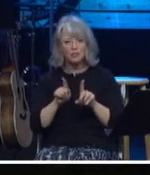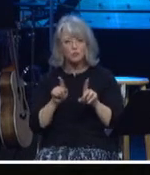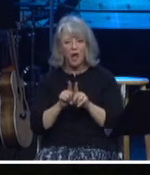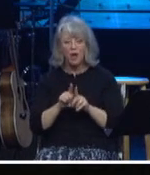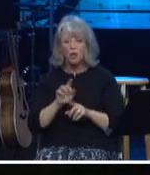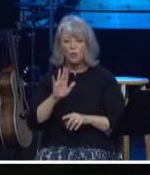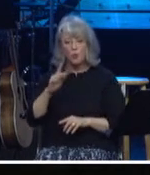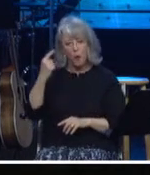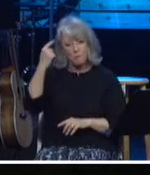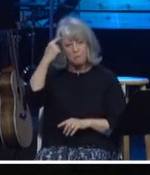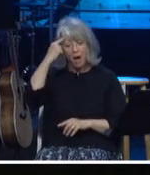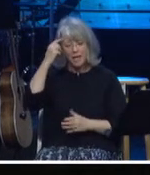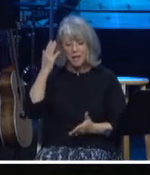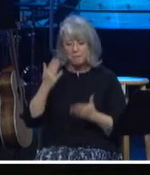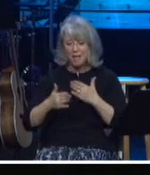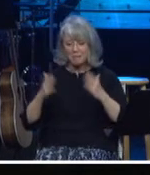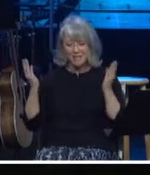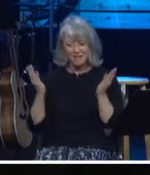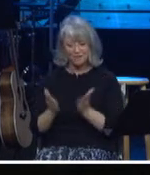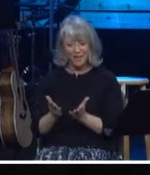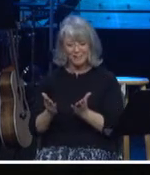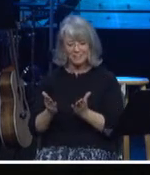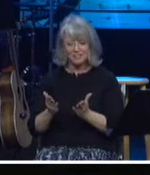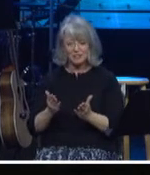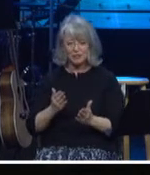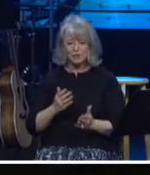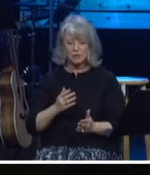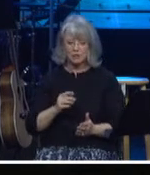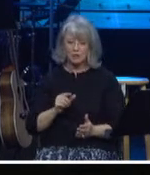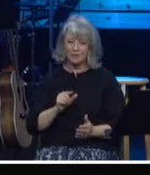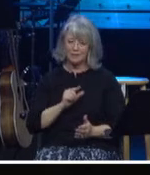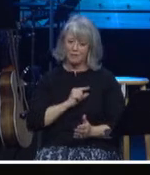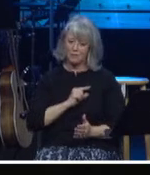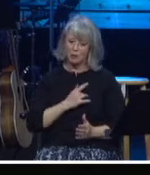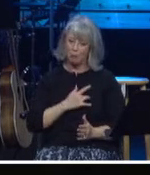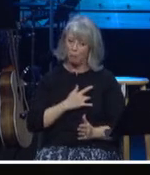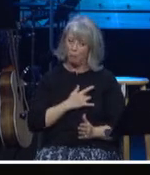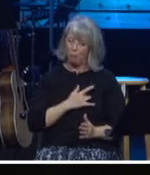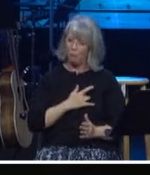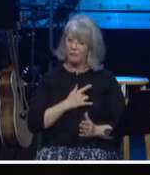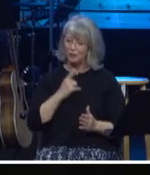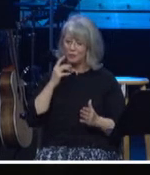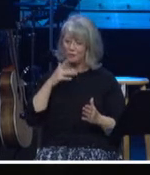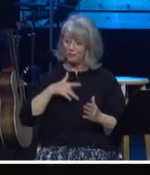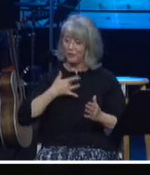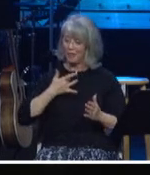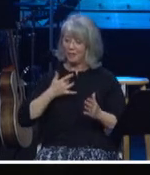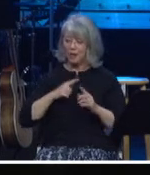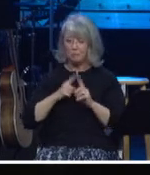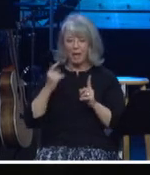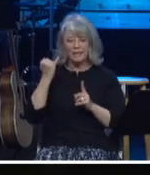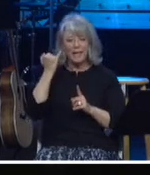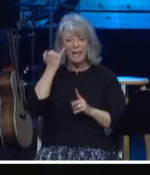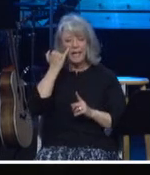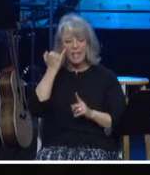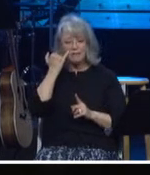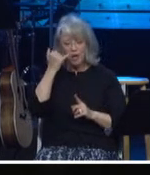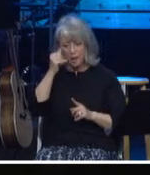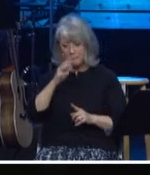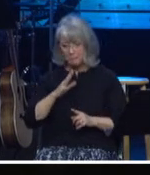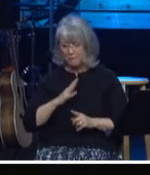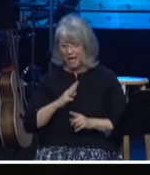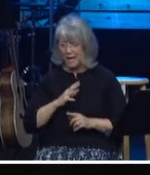His mind may be convinced, his conscience may be pricked, but so long as there is anything the man